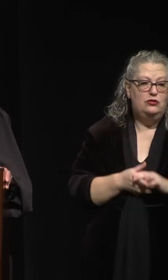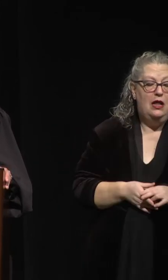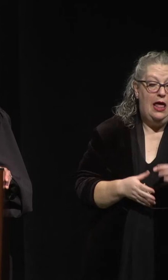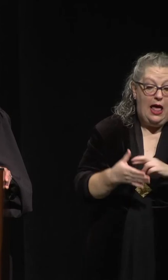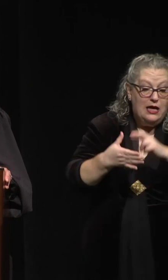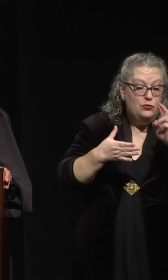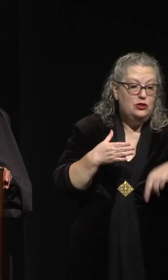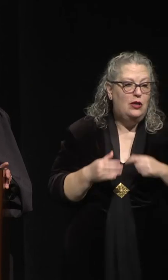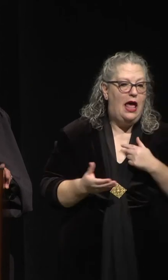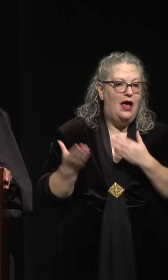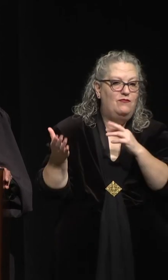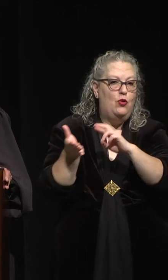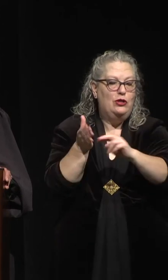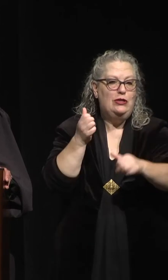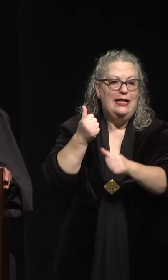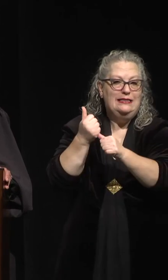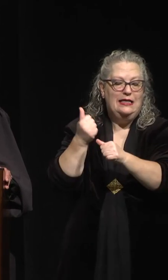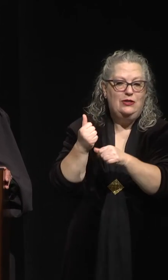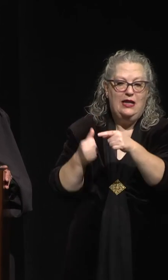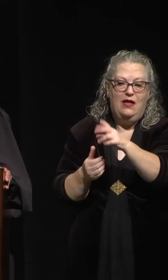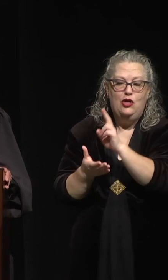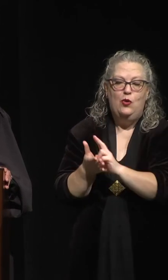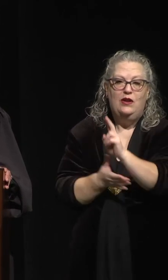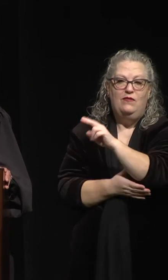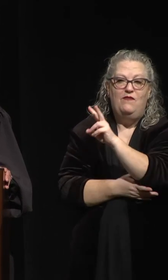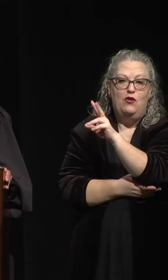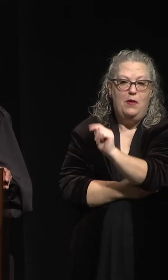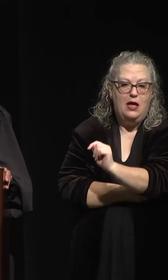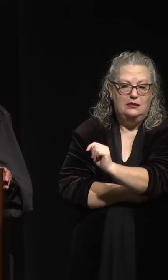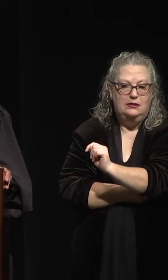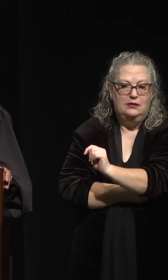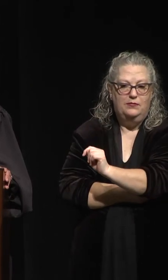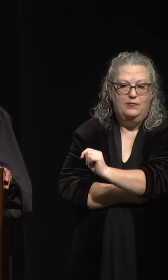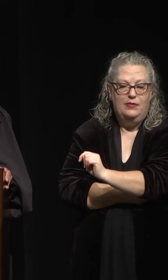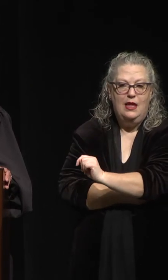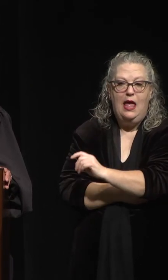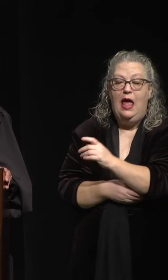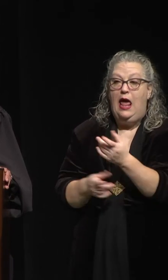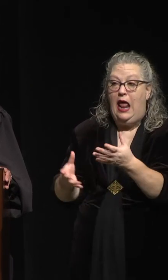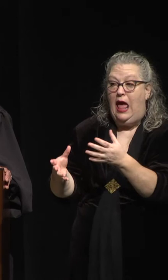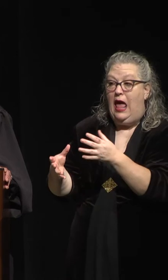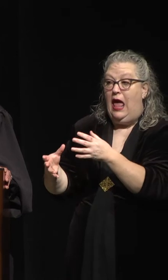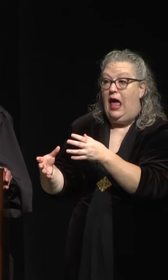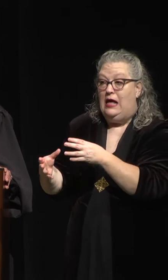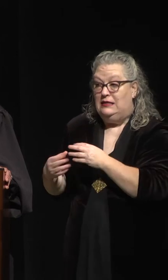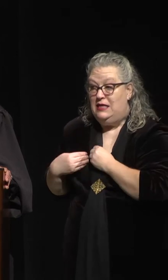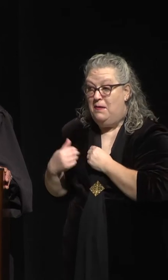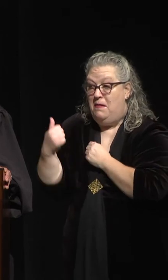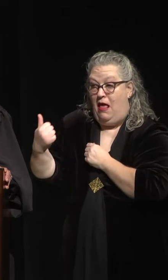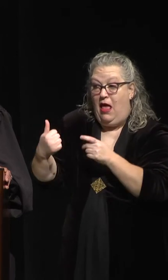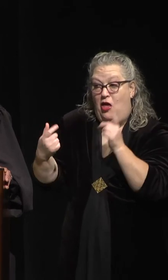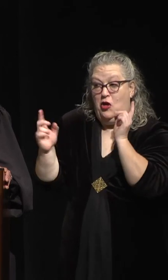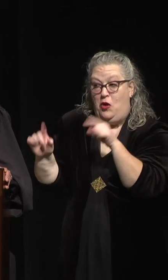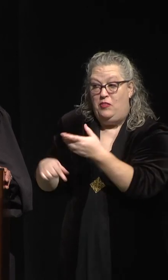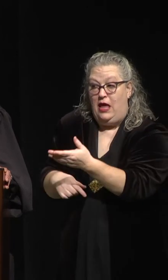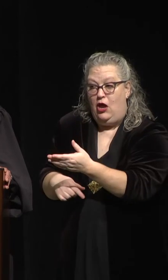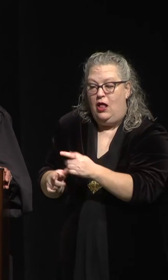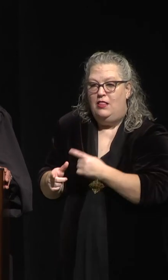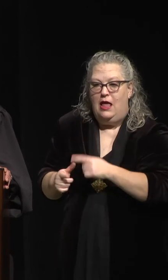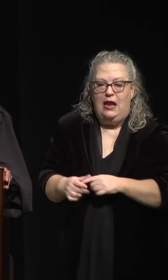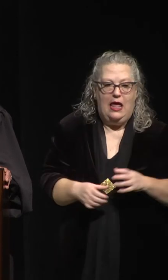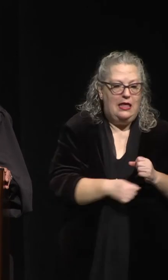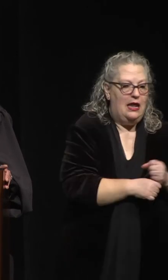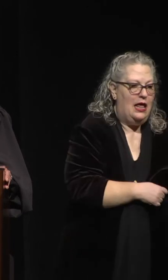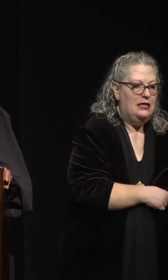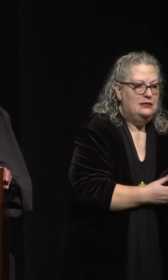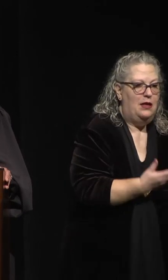a result, I was offered a research assistantship at the University of Vermont. And no sooner had I agreed to go there than I received